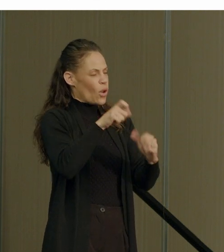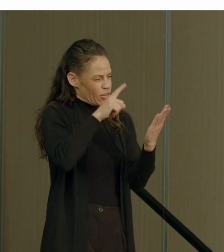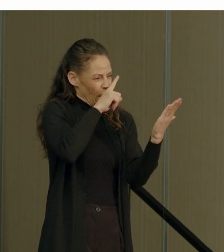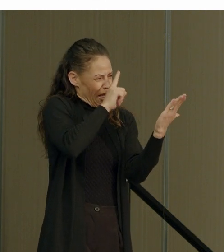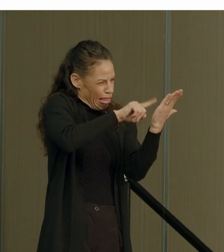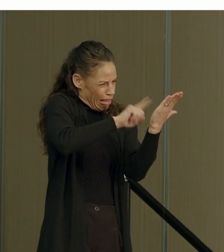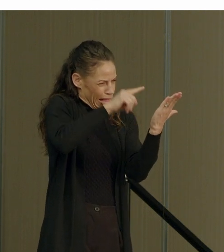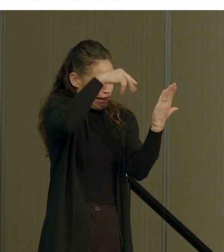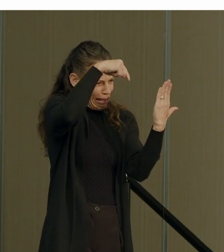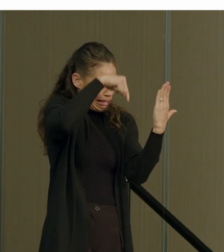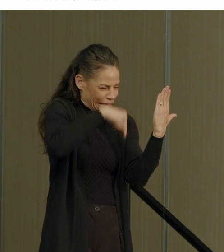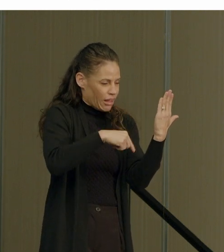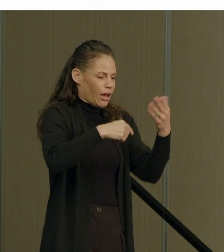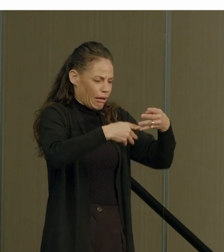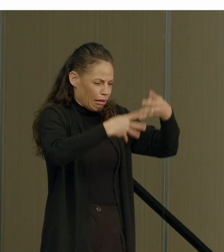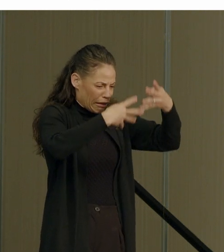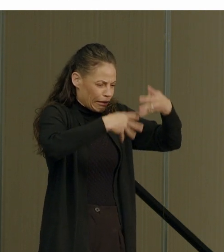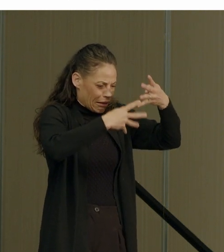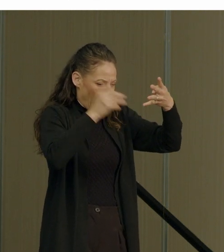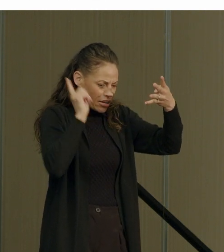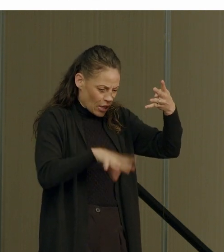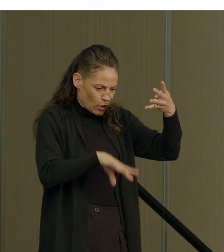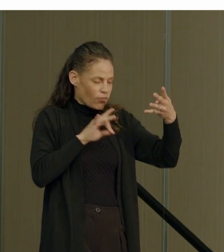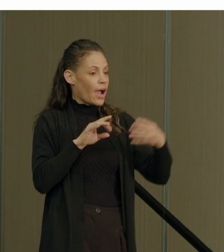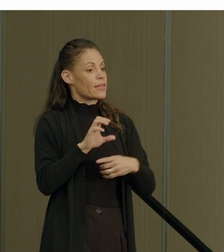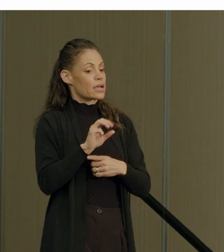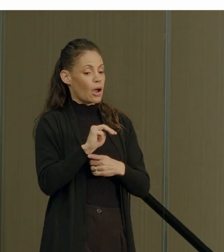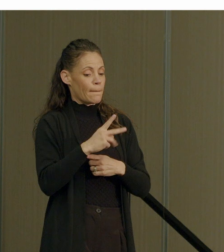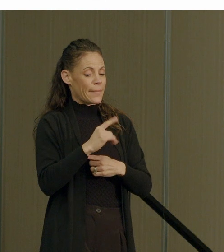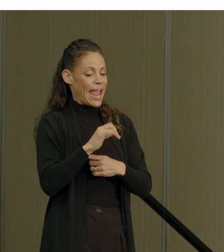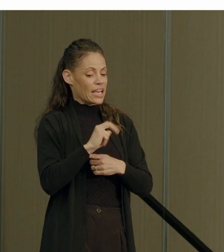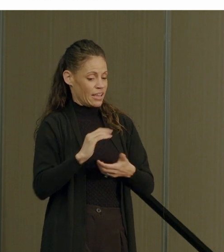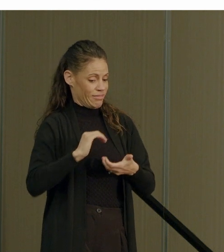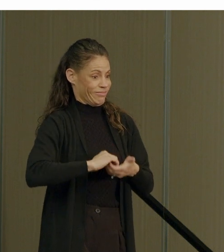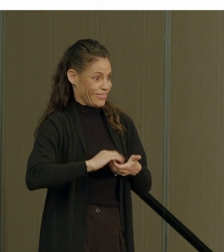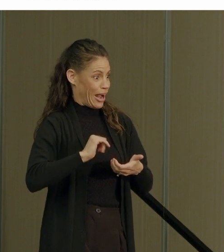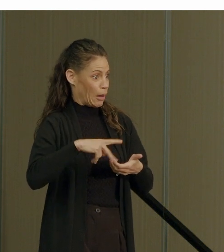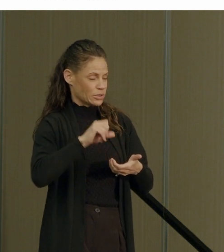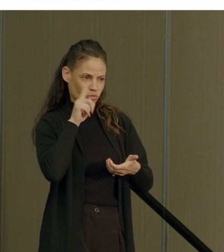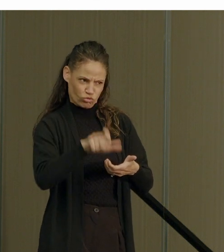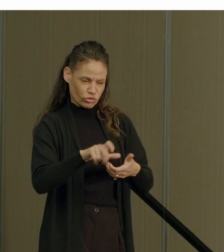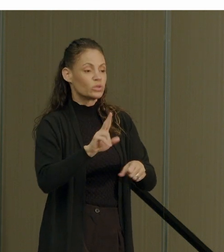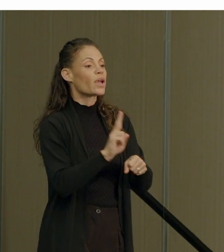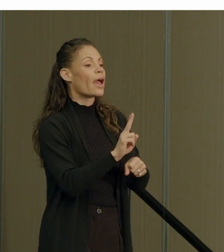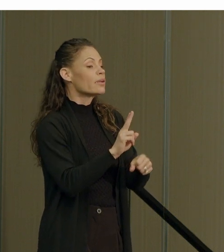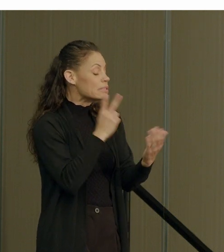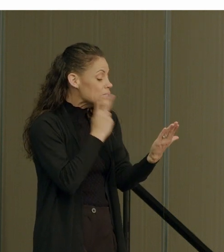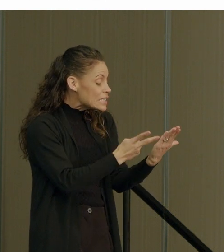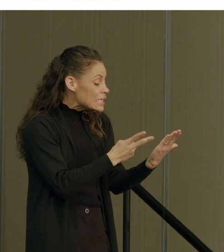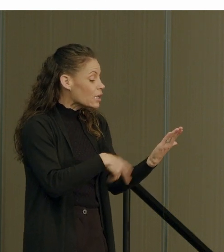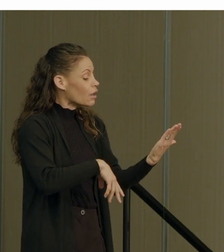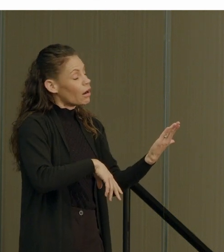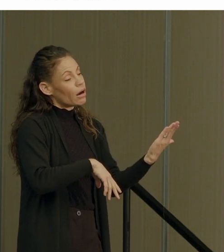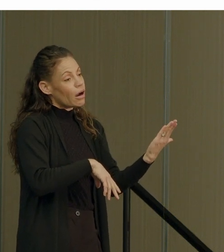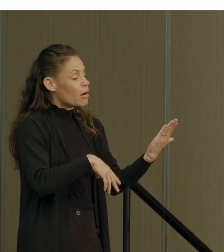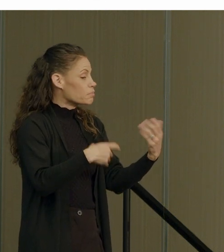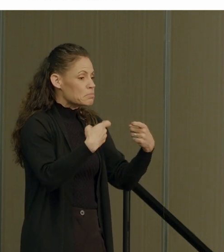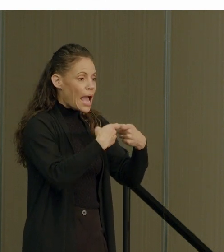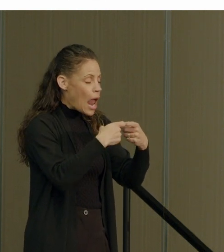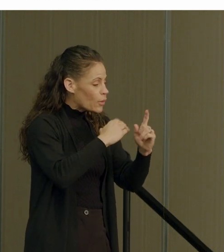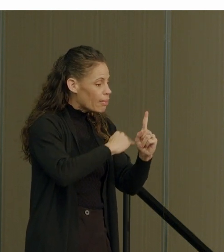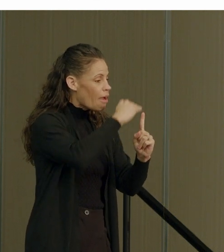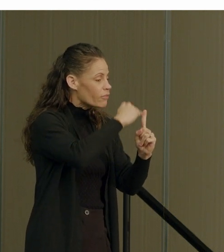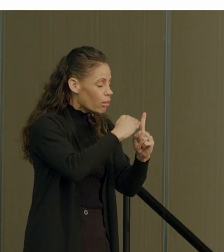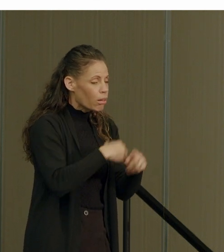settings app or the lovely companion apps. Users will be able to see things like their battery level, the Bluetooth connection